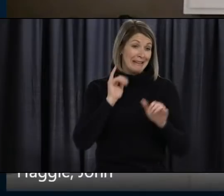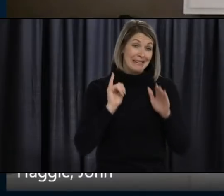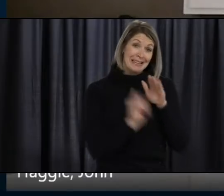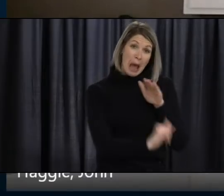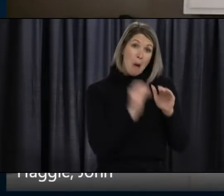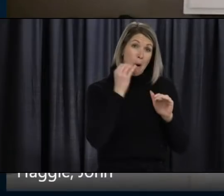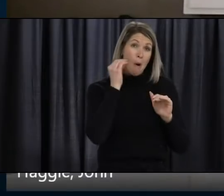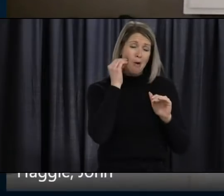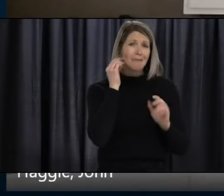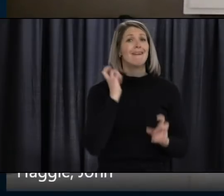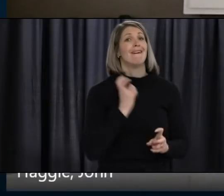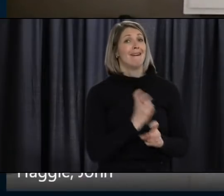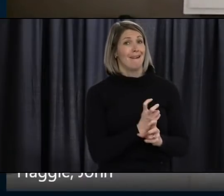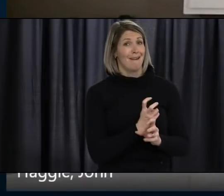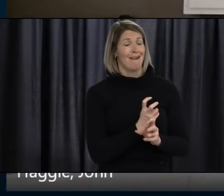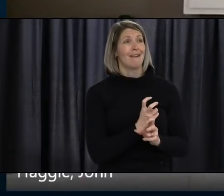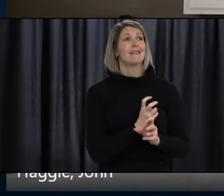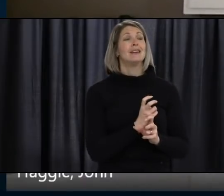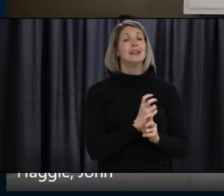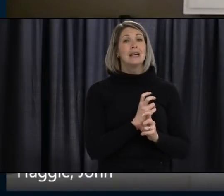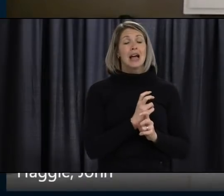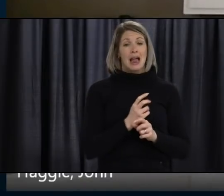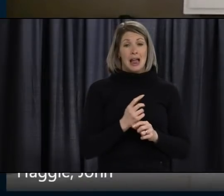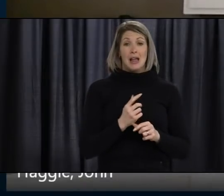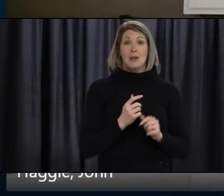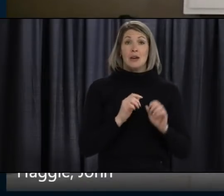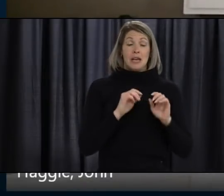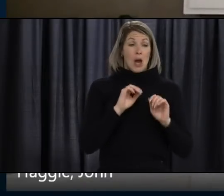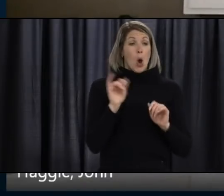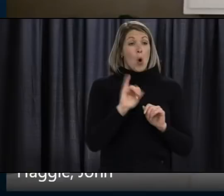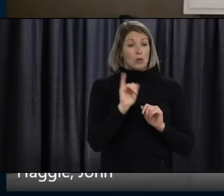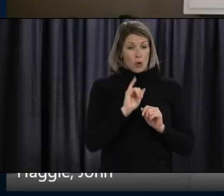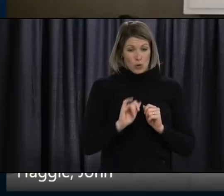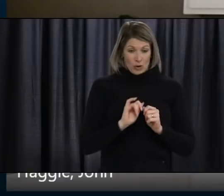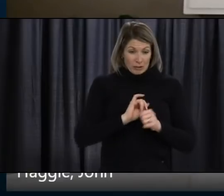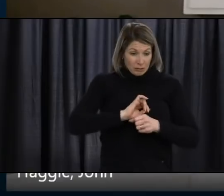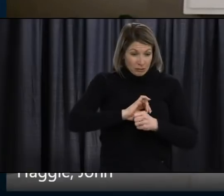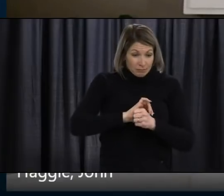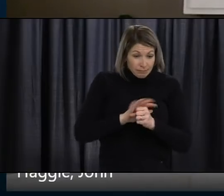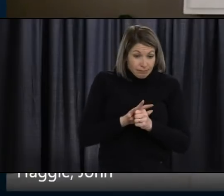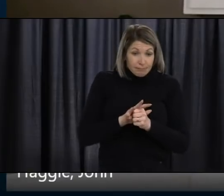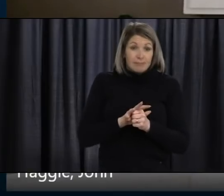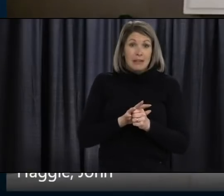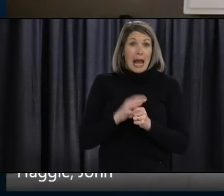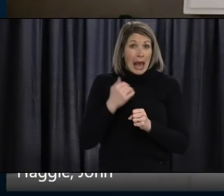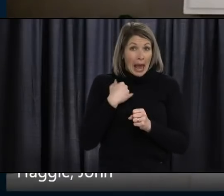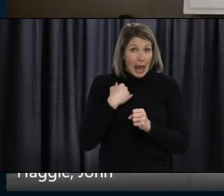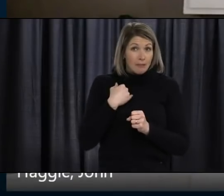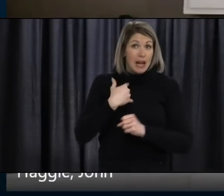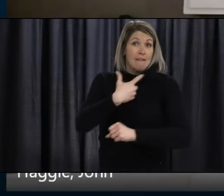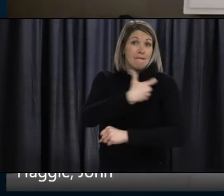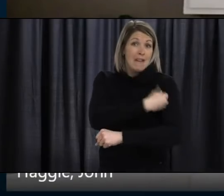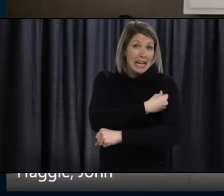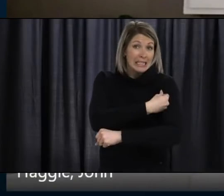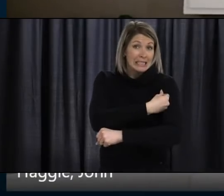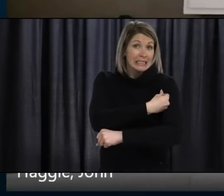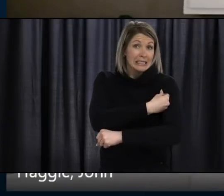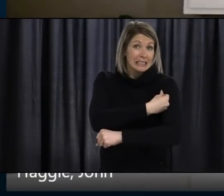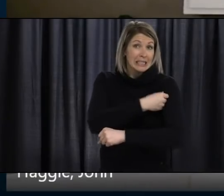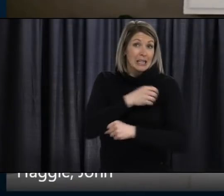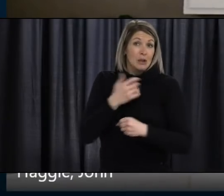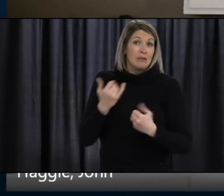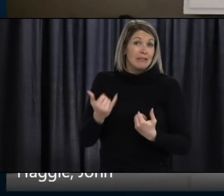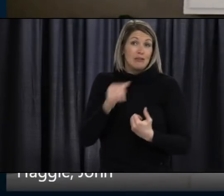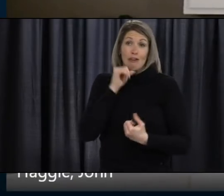peace and coming to terms with living with the vaccine is actually, in my view, going to be harder than what we've had to